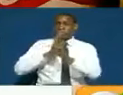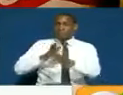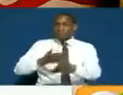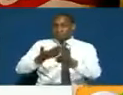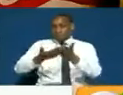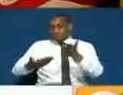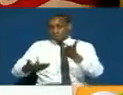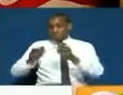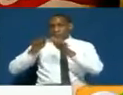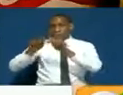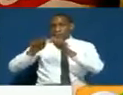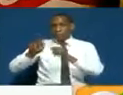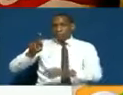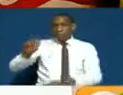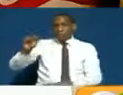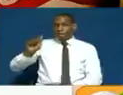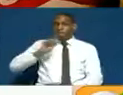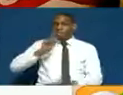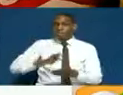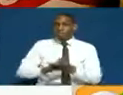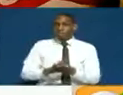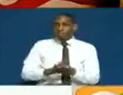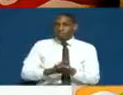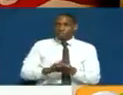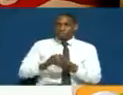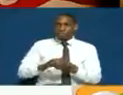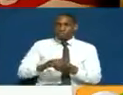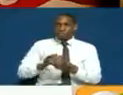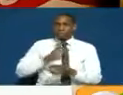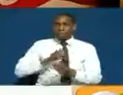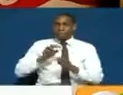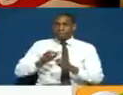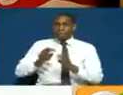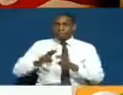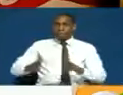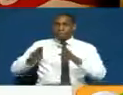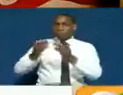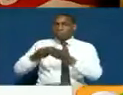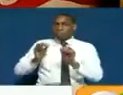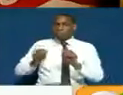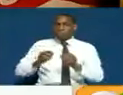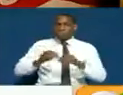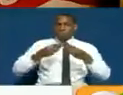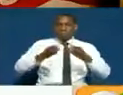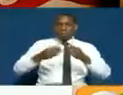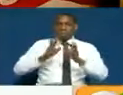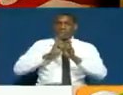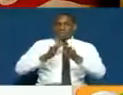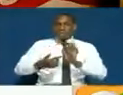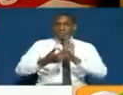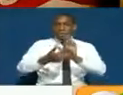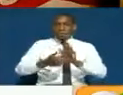report faulting Kemsa, saying we did not get value for money in that procurement. In fact, the report detailed